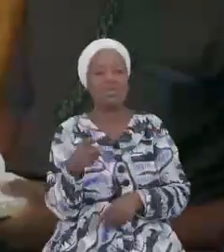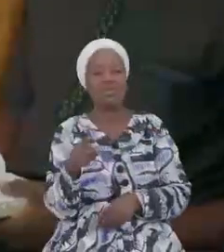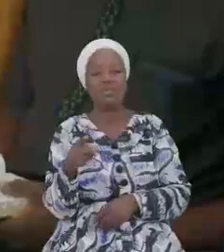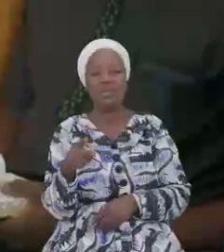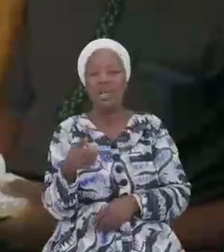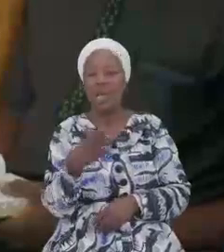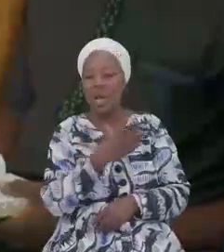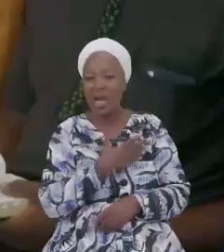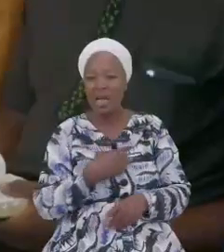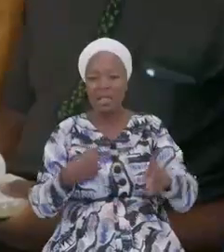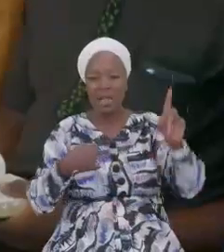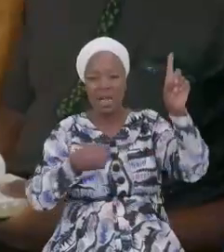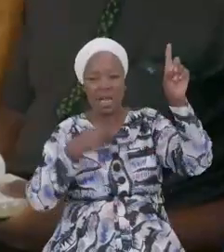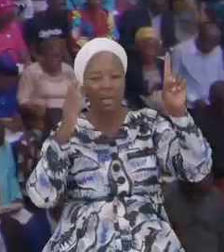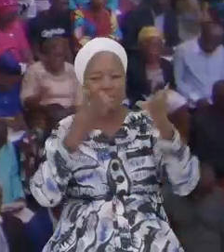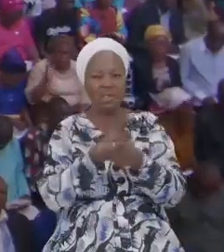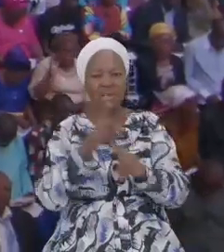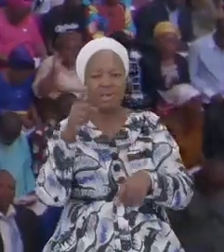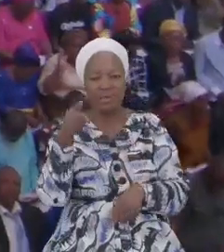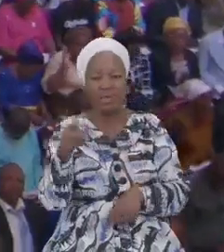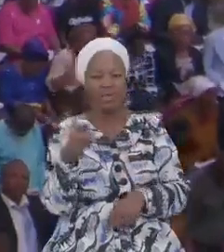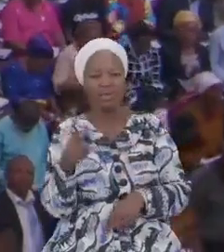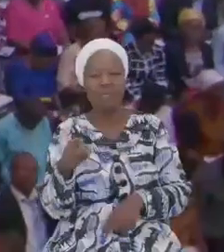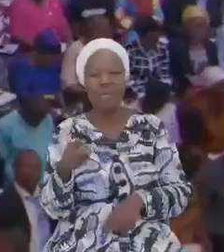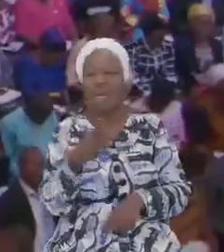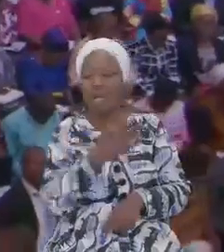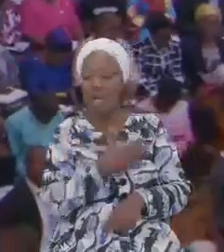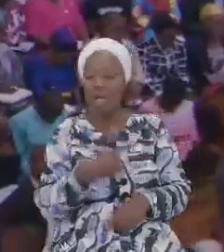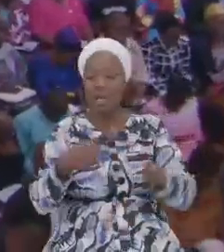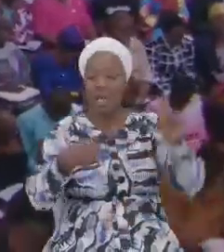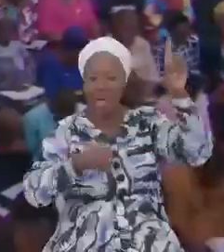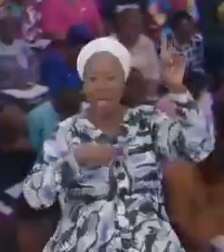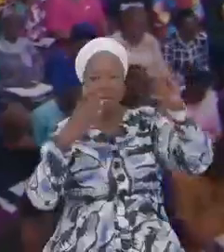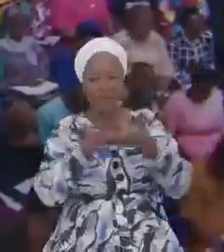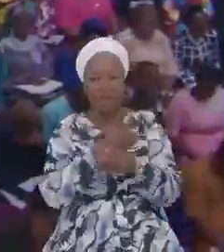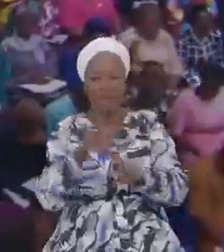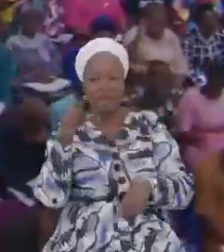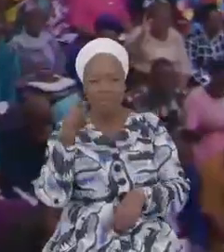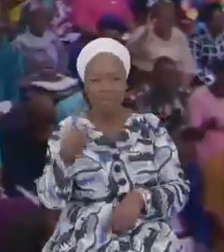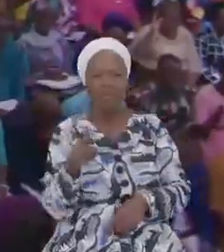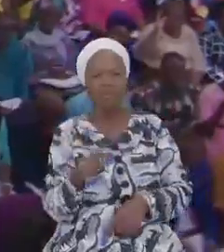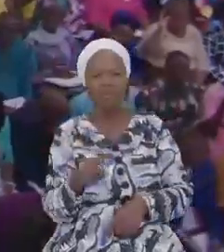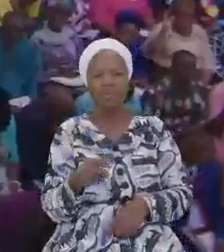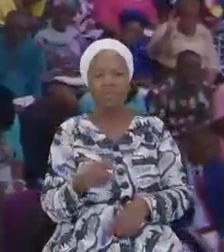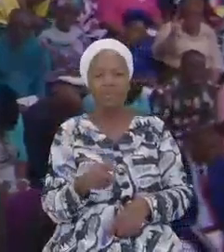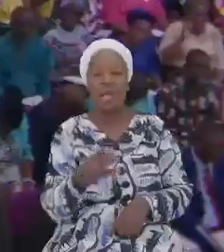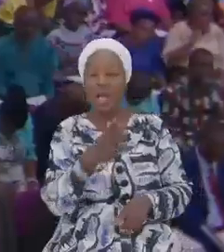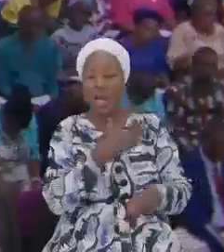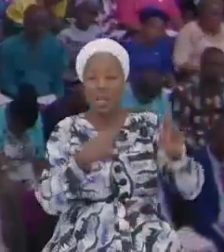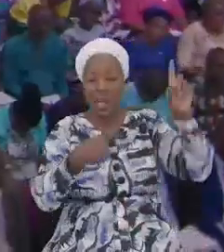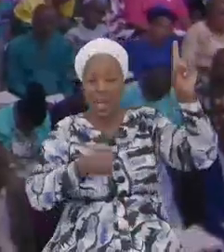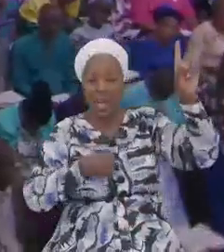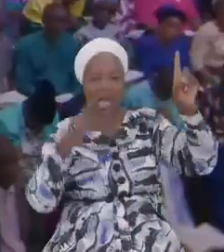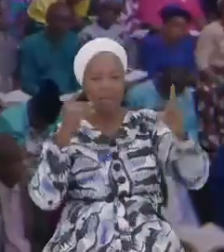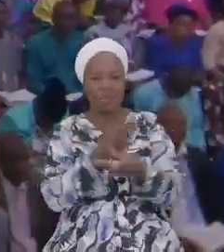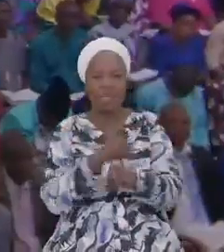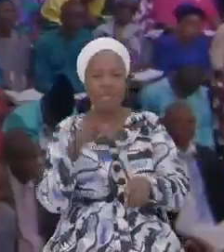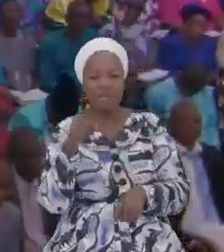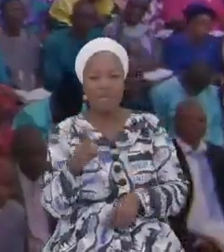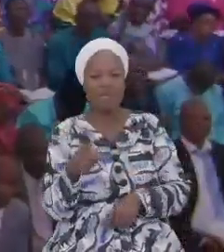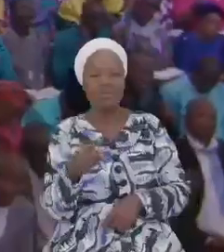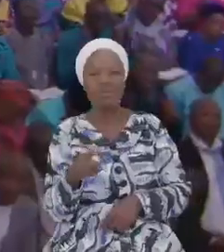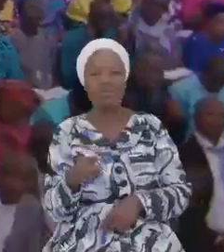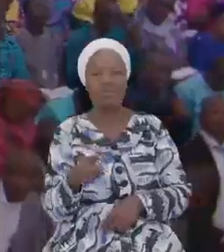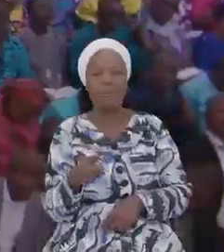And I will deliver thee. And I will deliver thee. And I will deliver